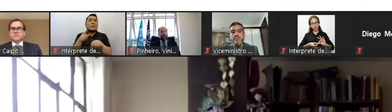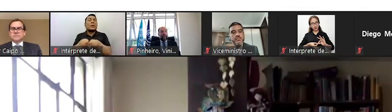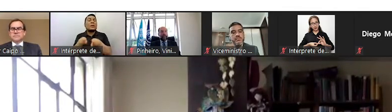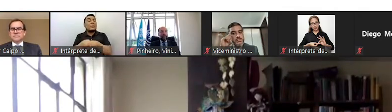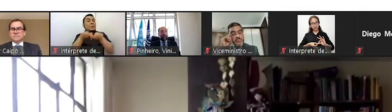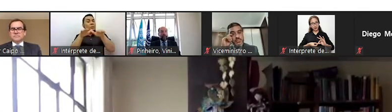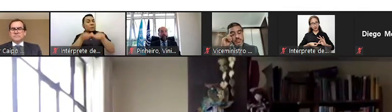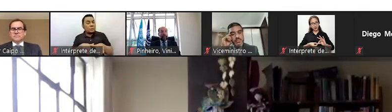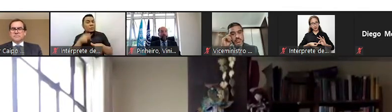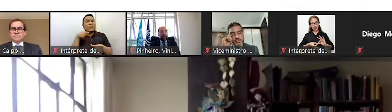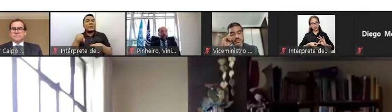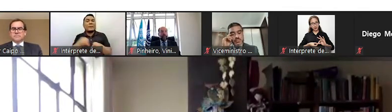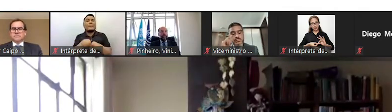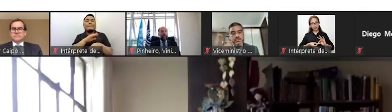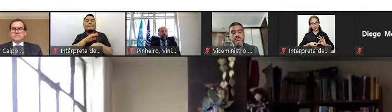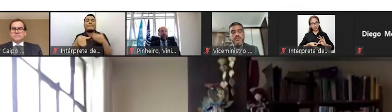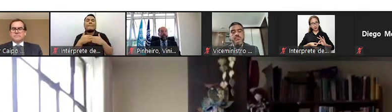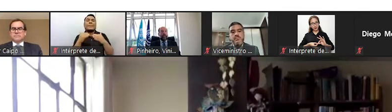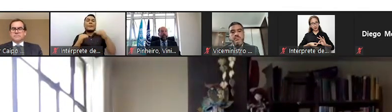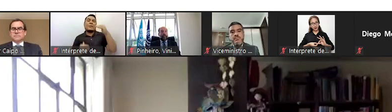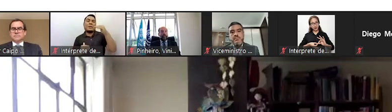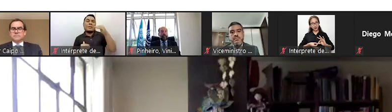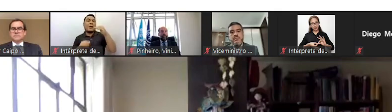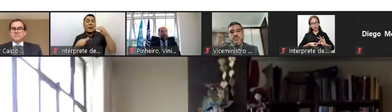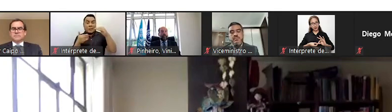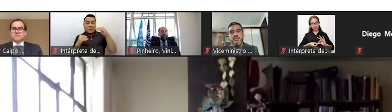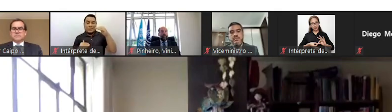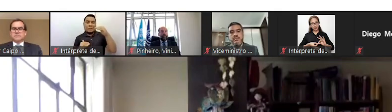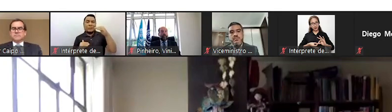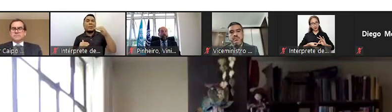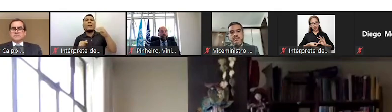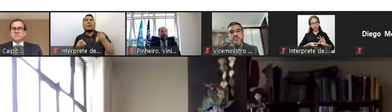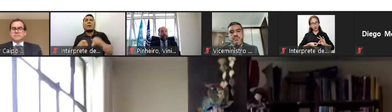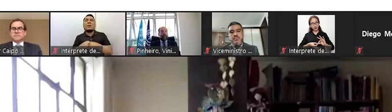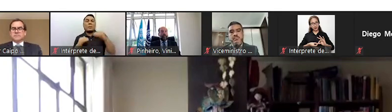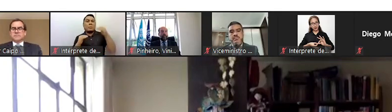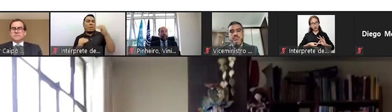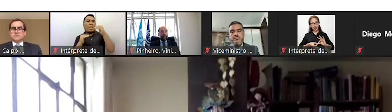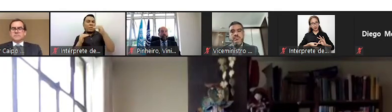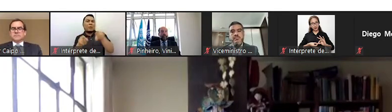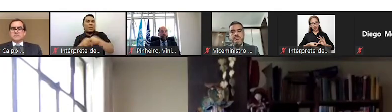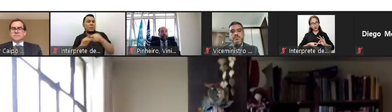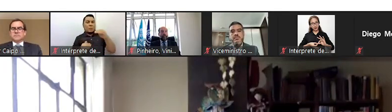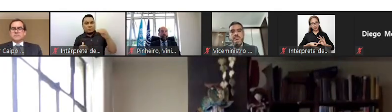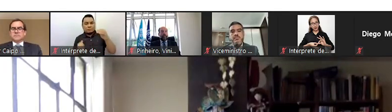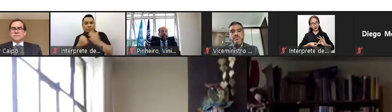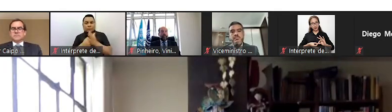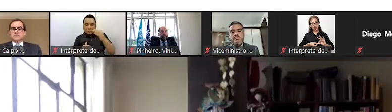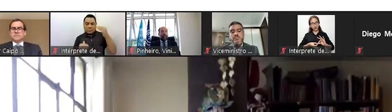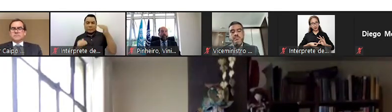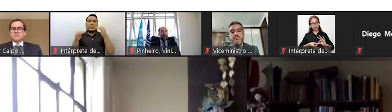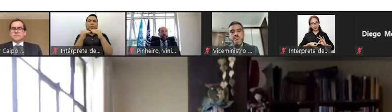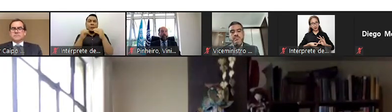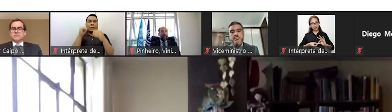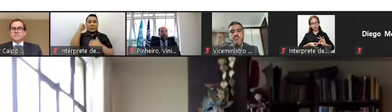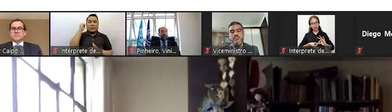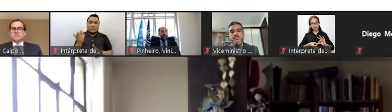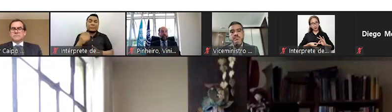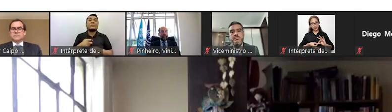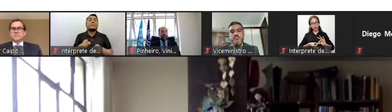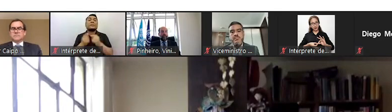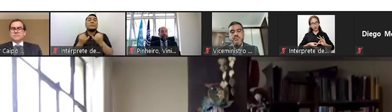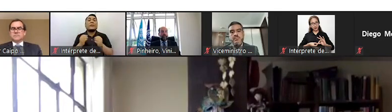violation of rights and to reduce the asymmetries and the existence gaps in the rights